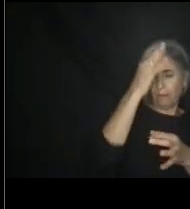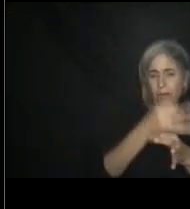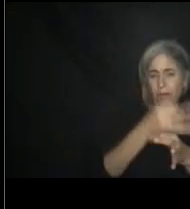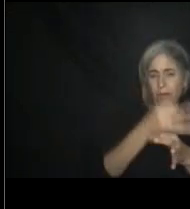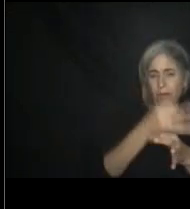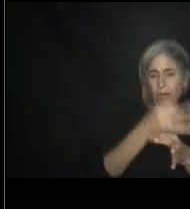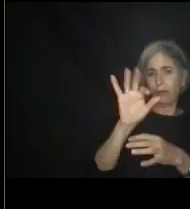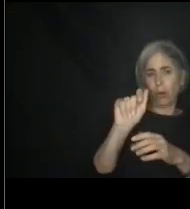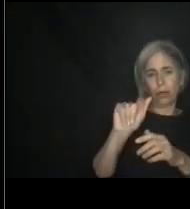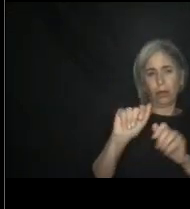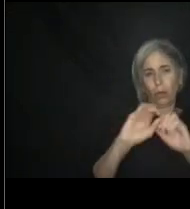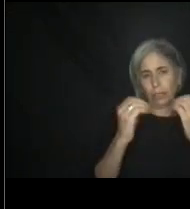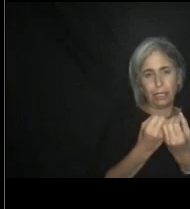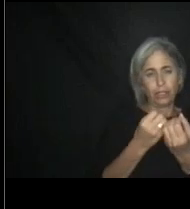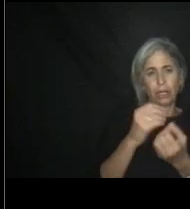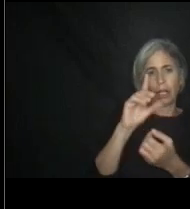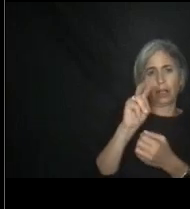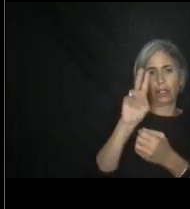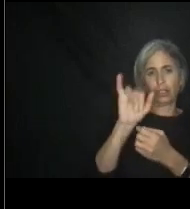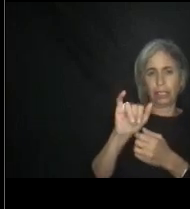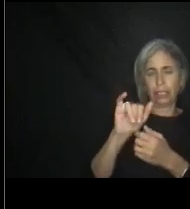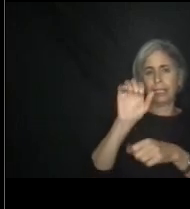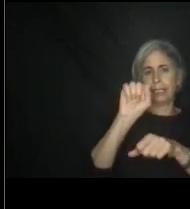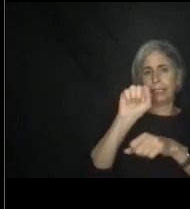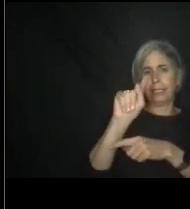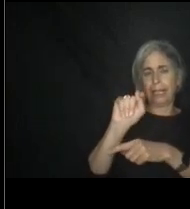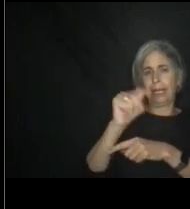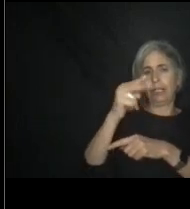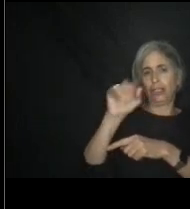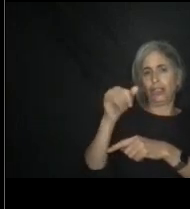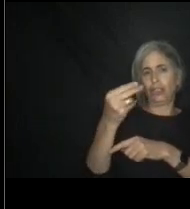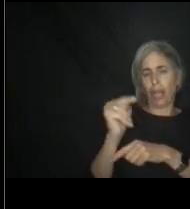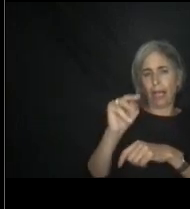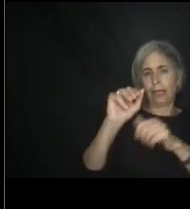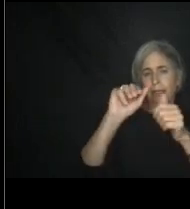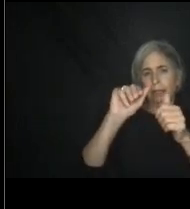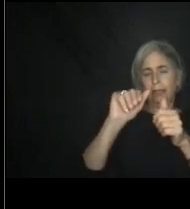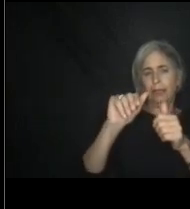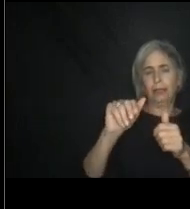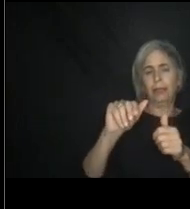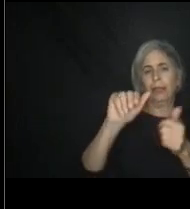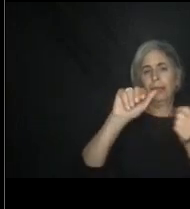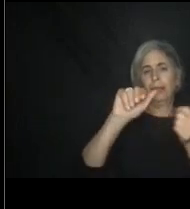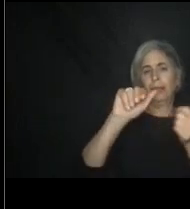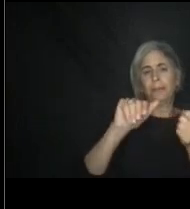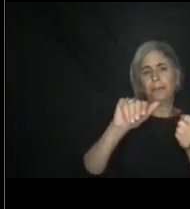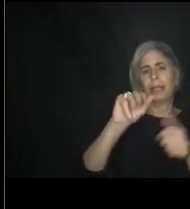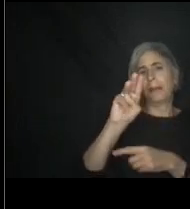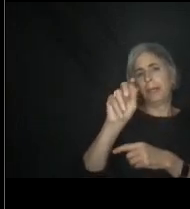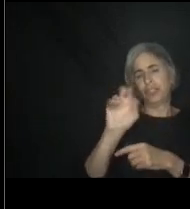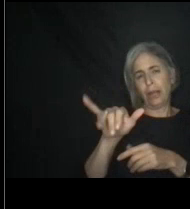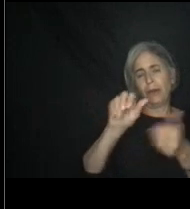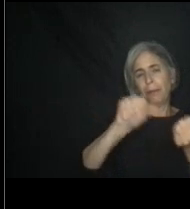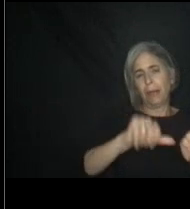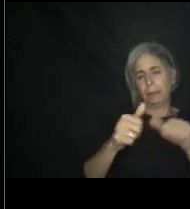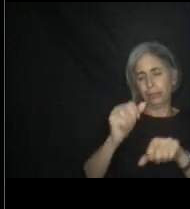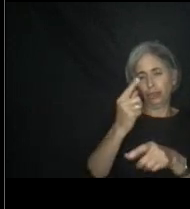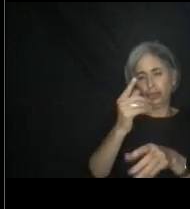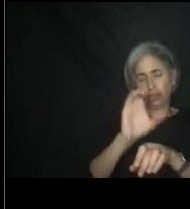of Clergy, and St. John Missionary Baptist Church, and other community faith leaders will be there just to pray